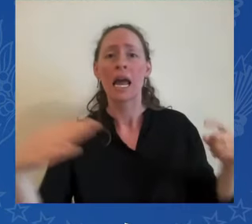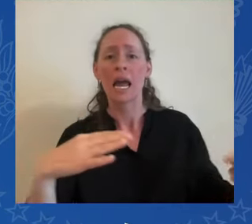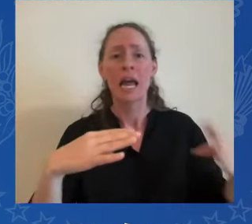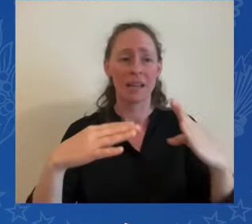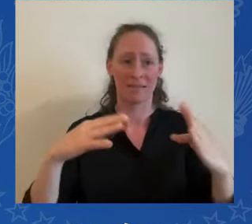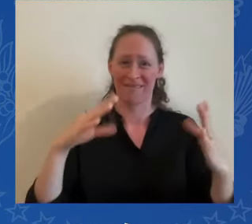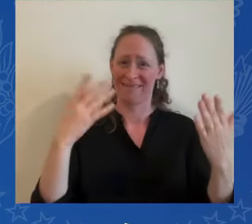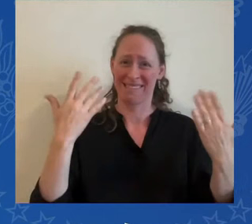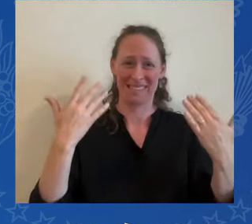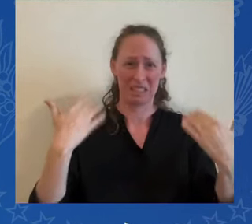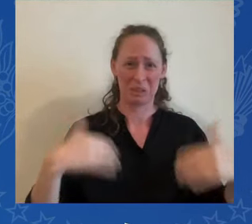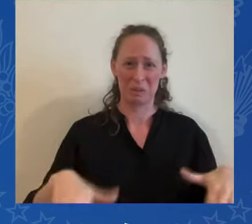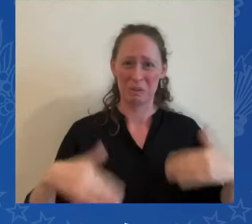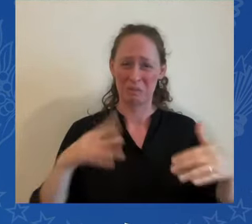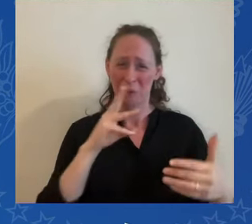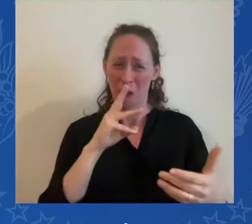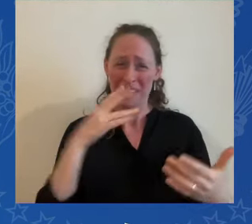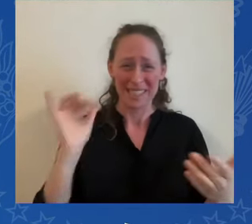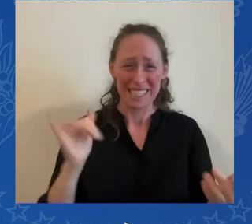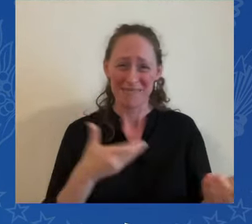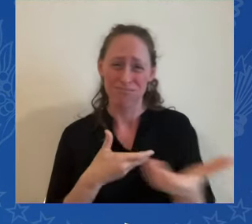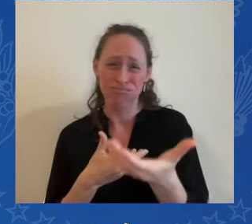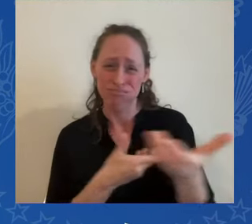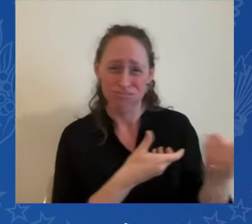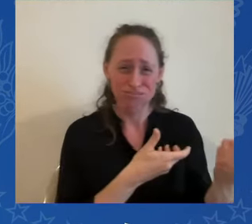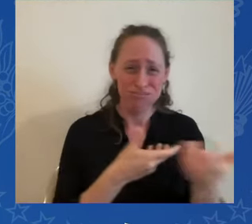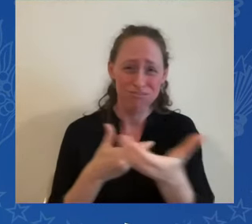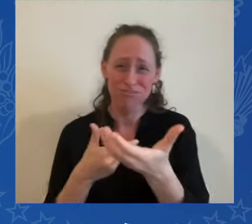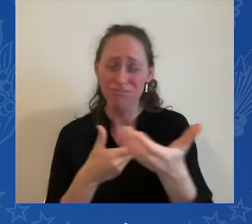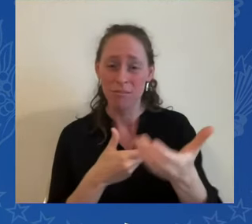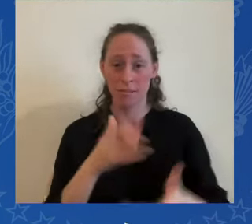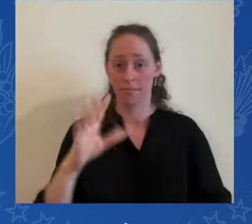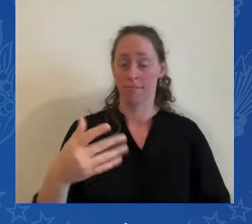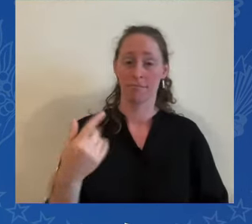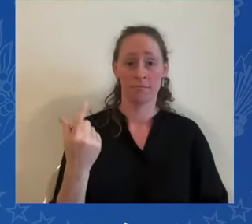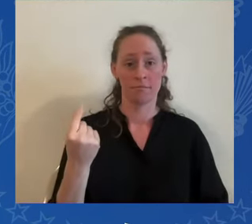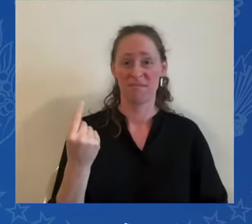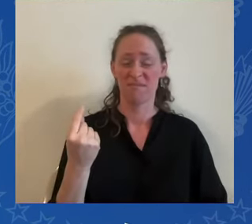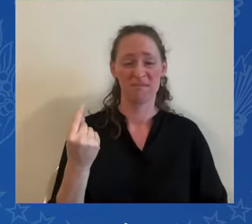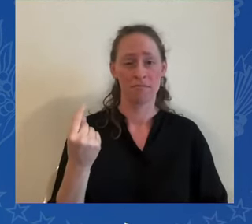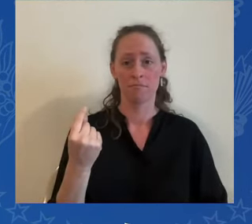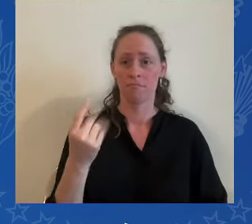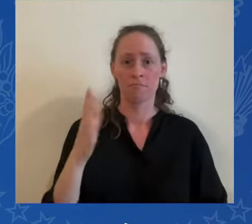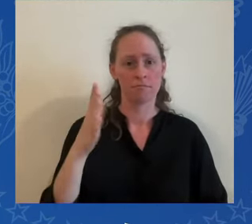evacuate immediately. Justin searched through the smoke as fast as he could,